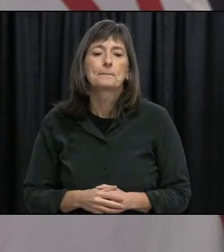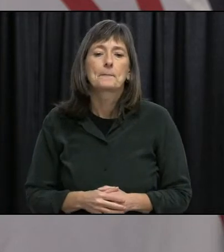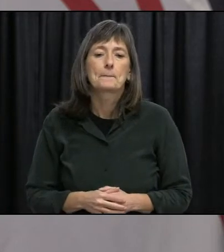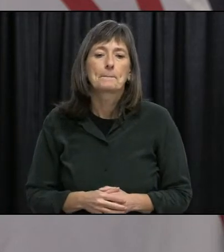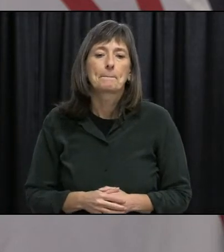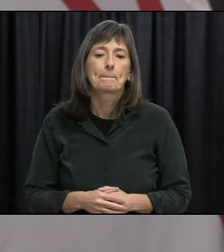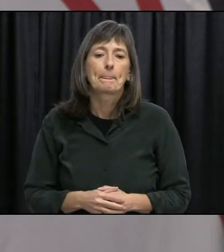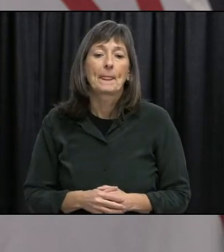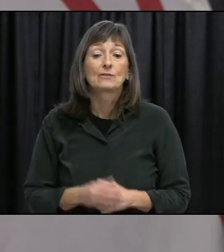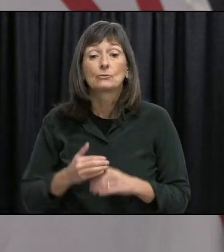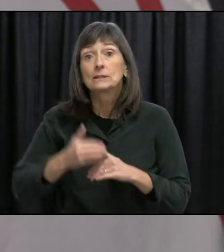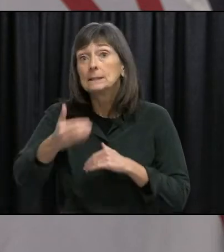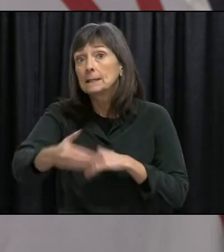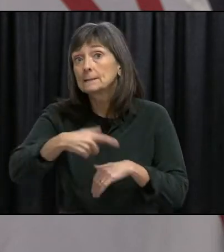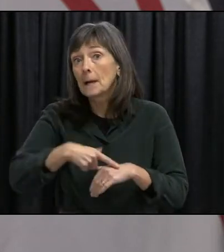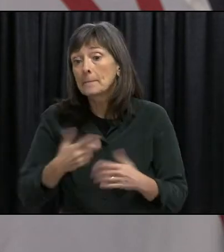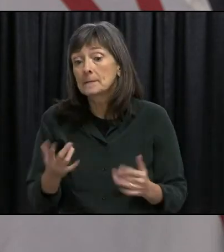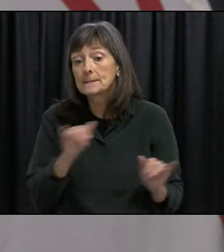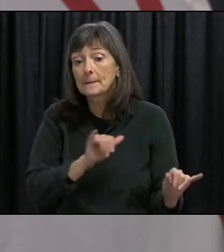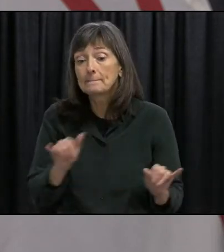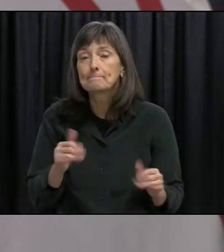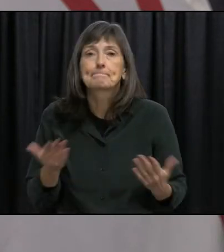I think I'd rather